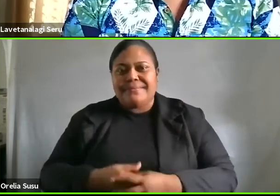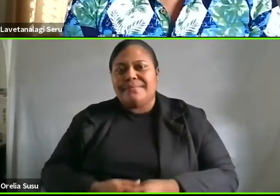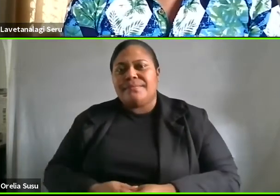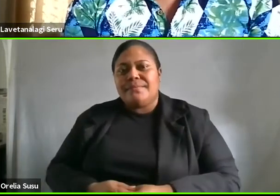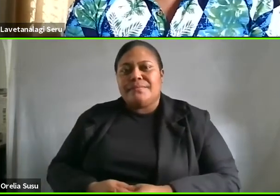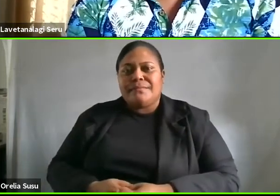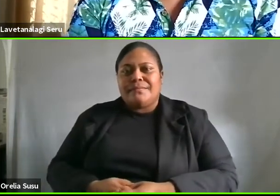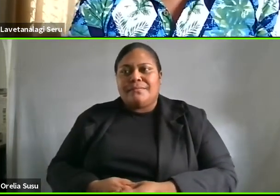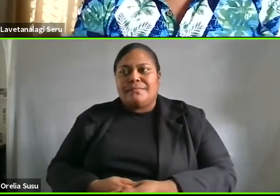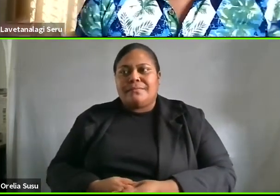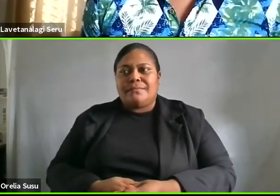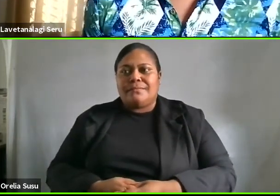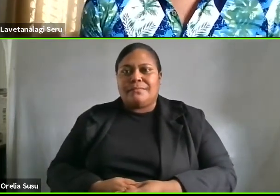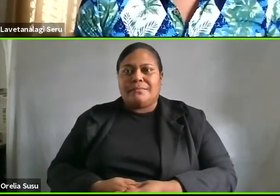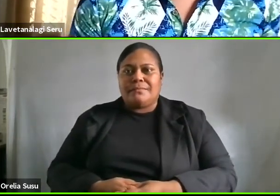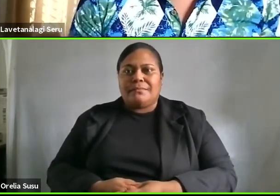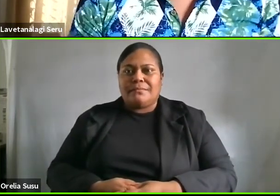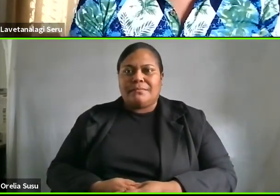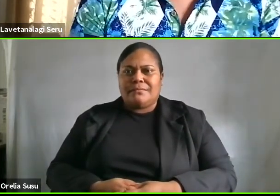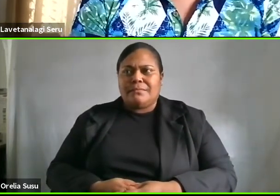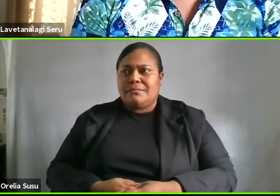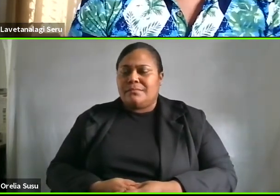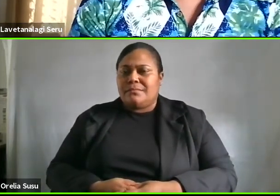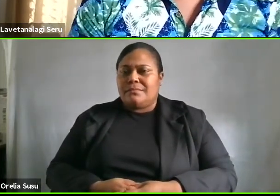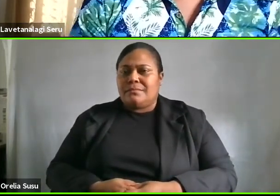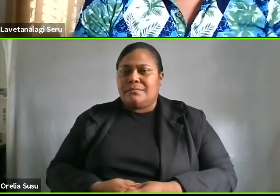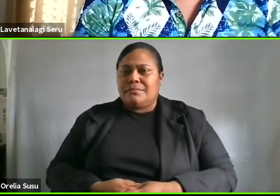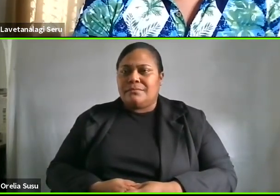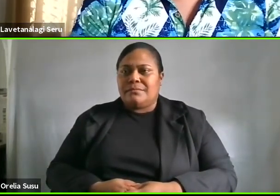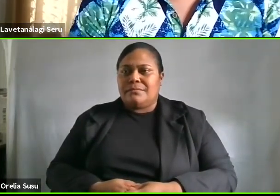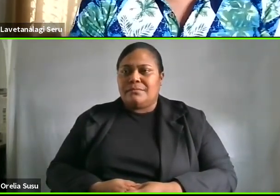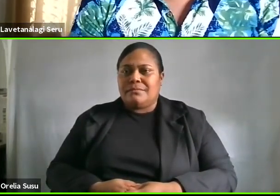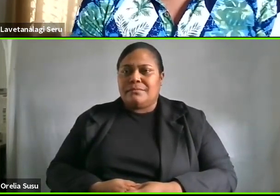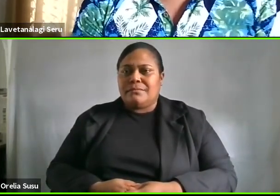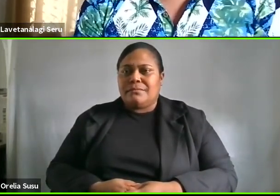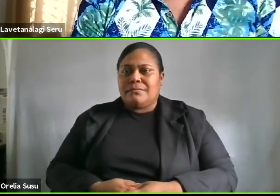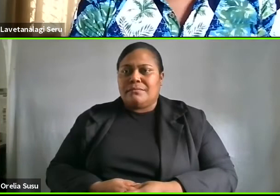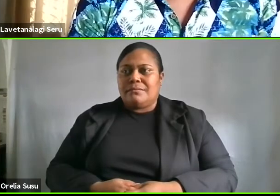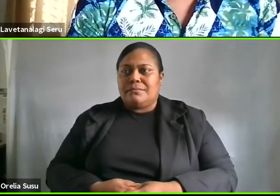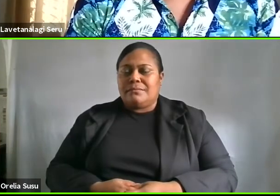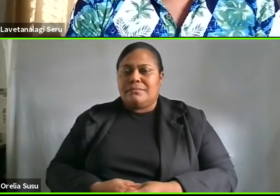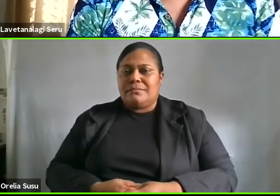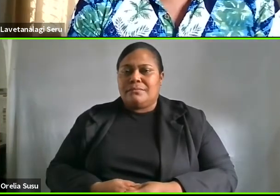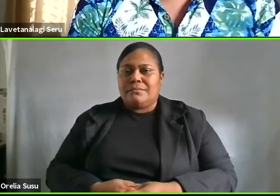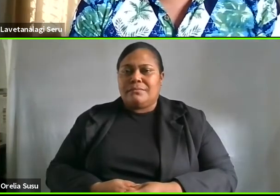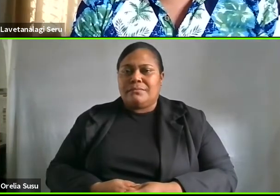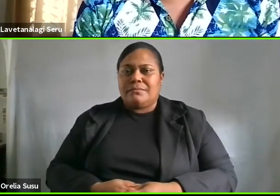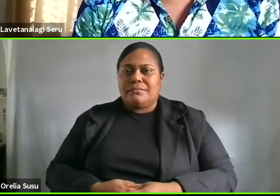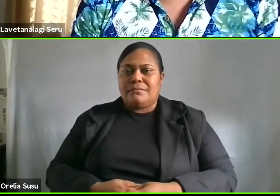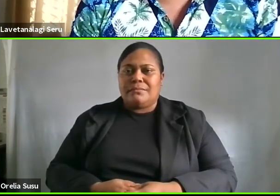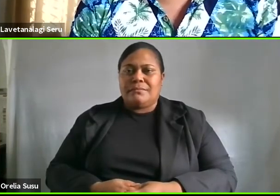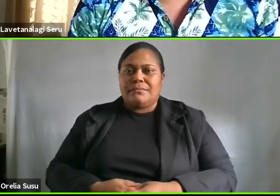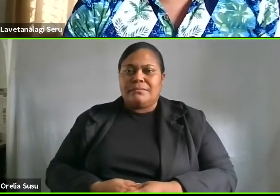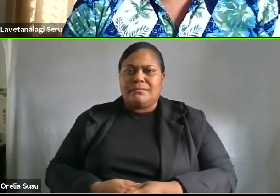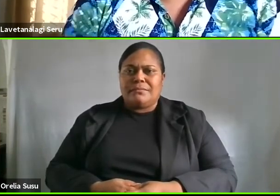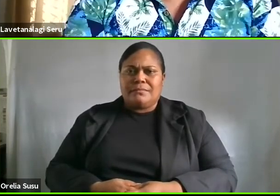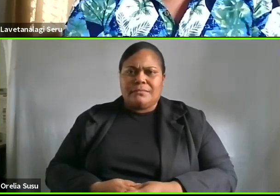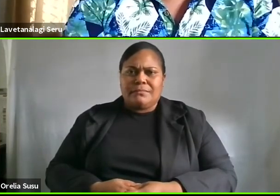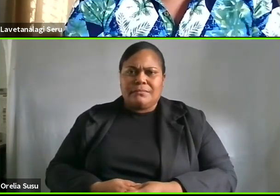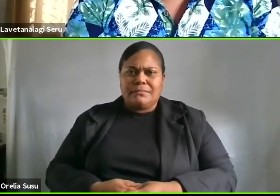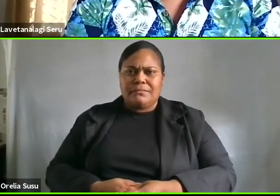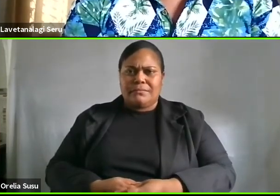Thank you. Thank you, Aviva. We have another question here, and I'll probably ask you to ask Ivika to